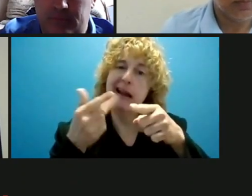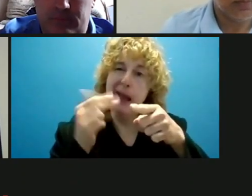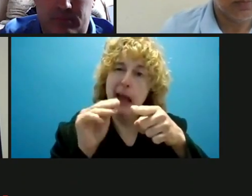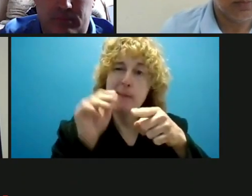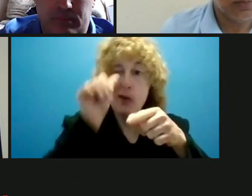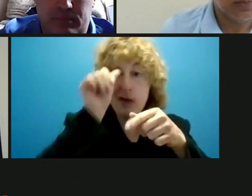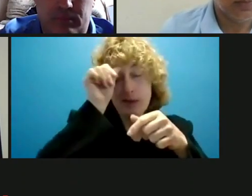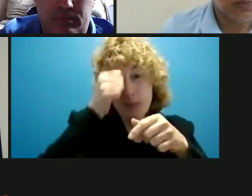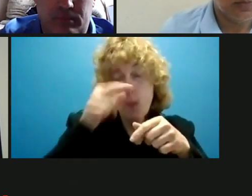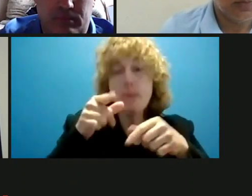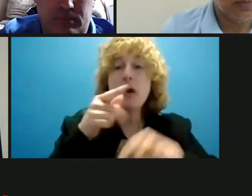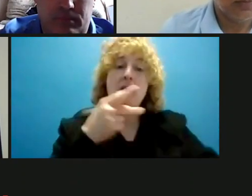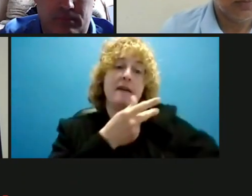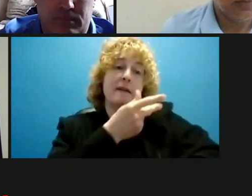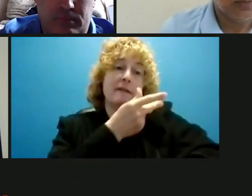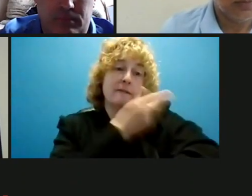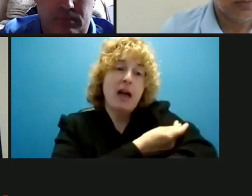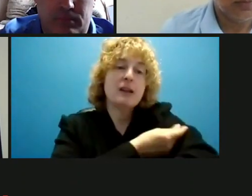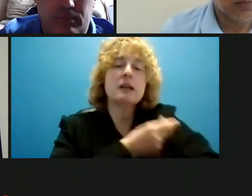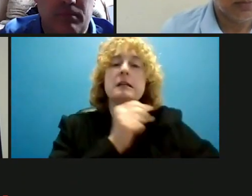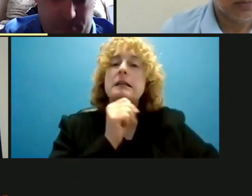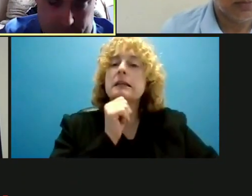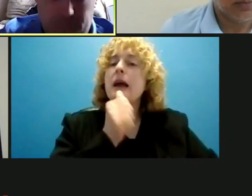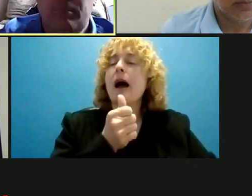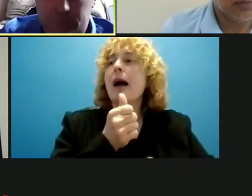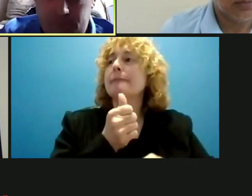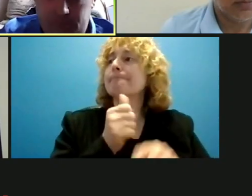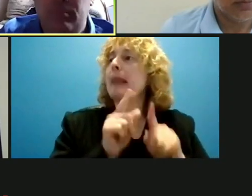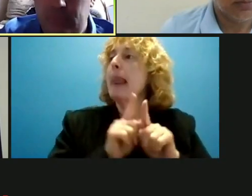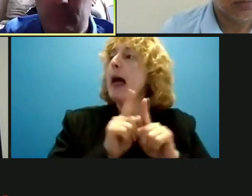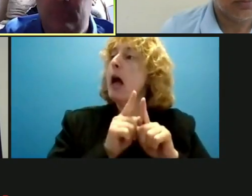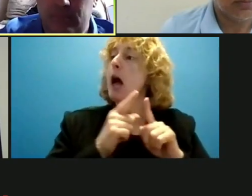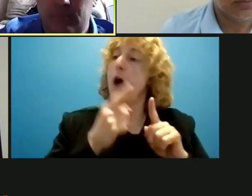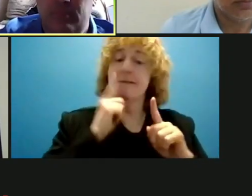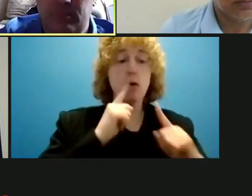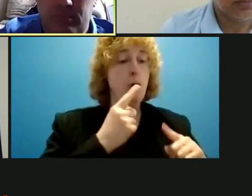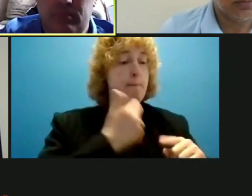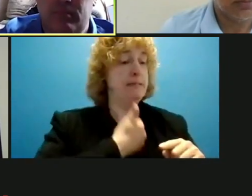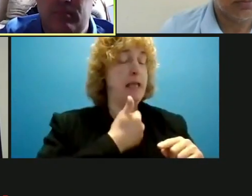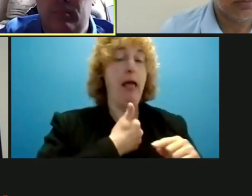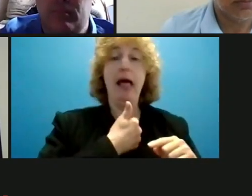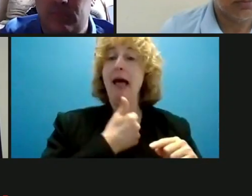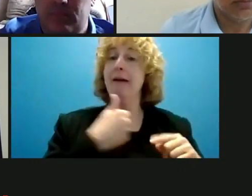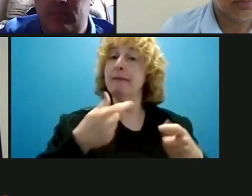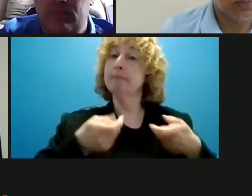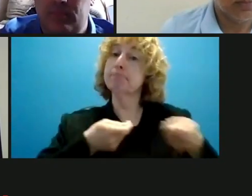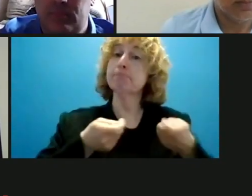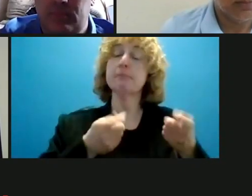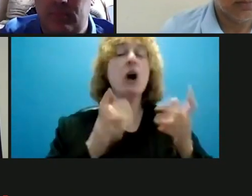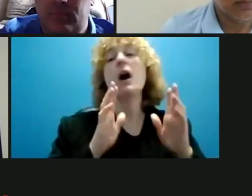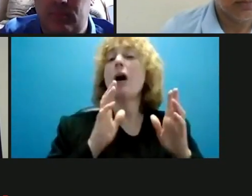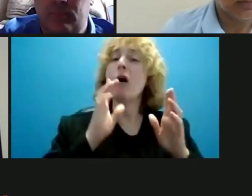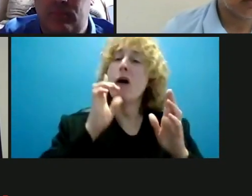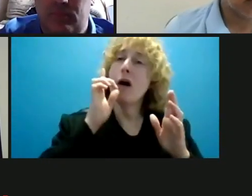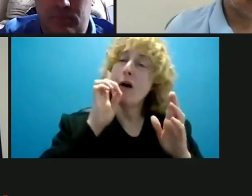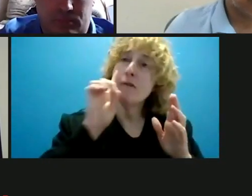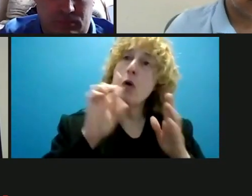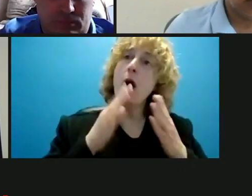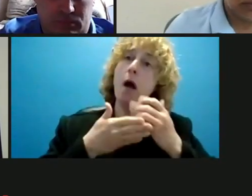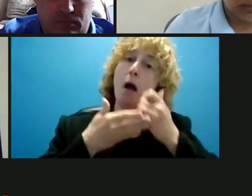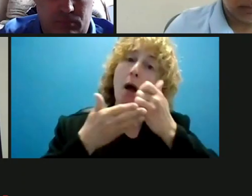a measure is not just like an individual management thing. It's a community-based measure. So unlike